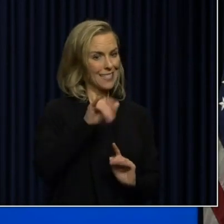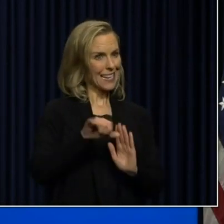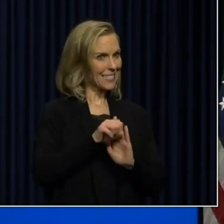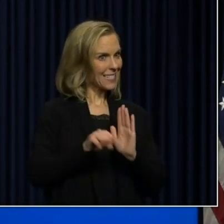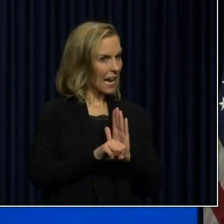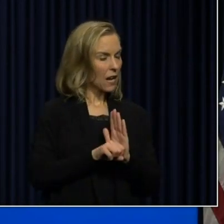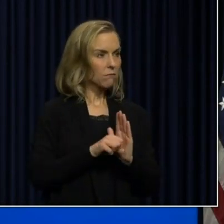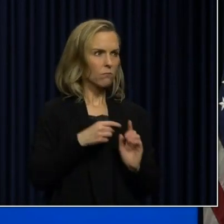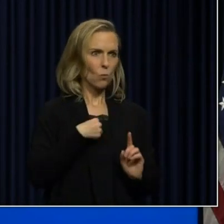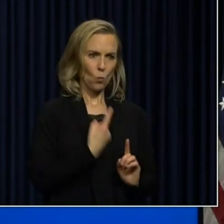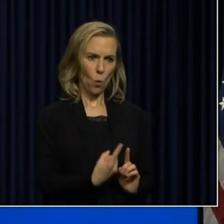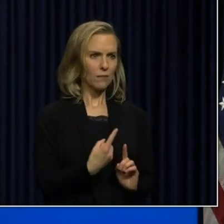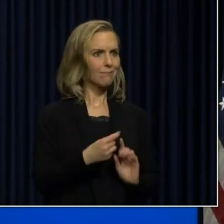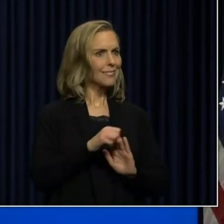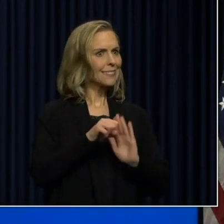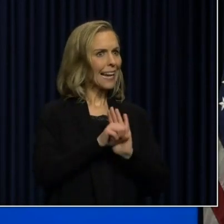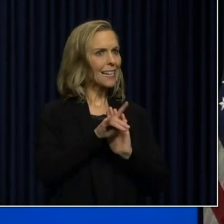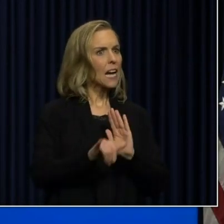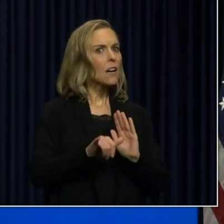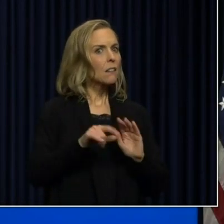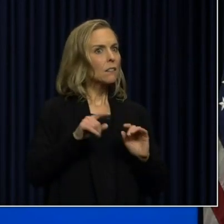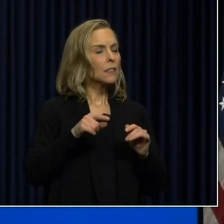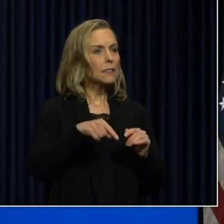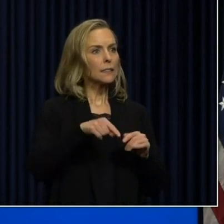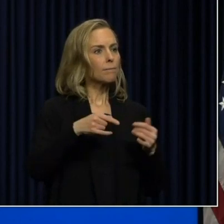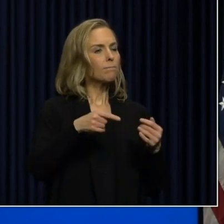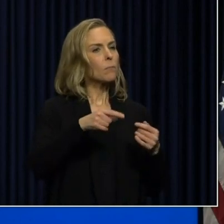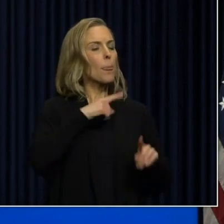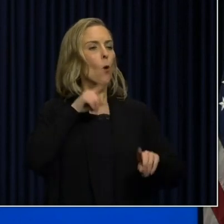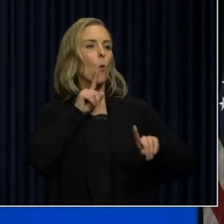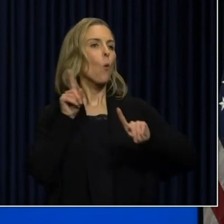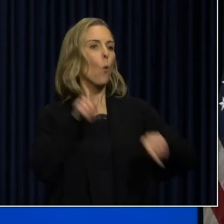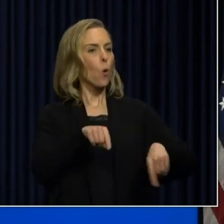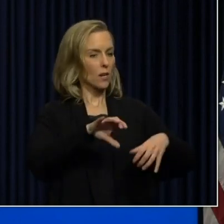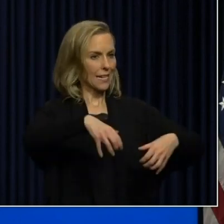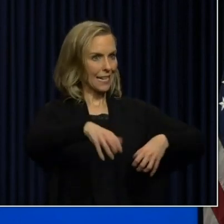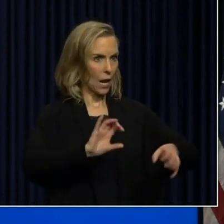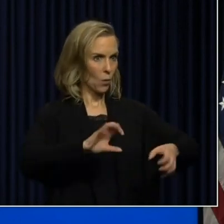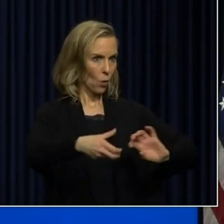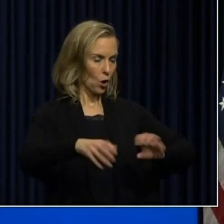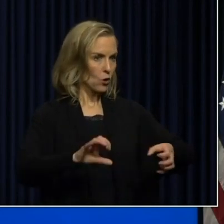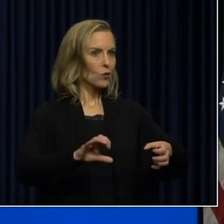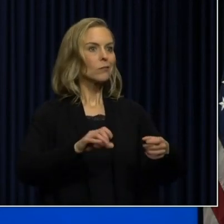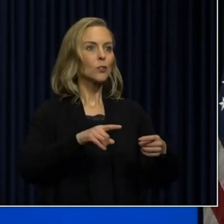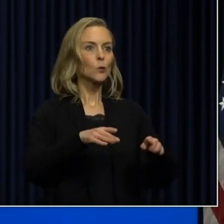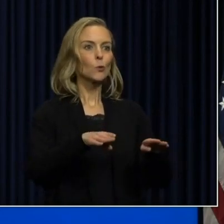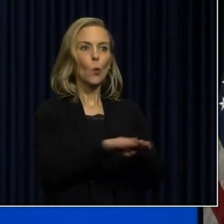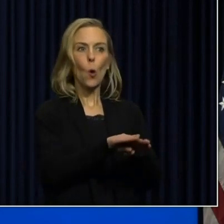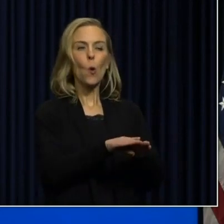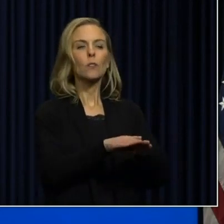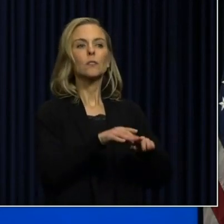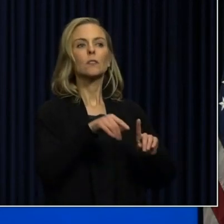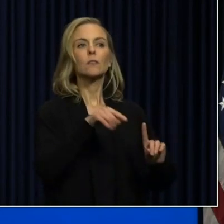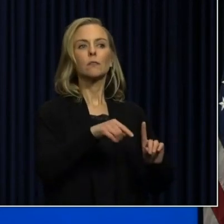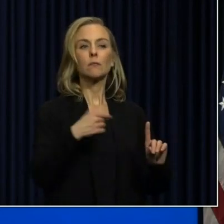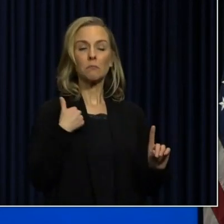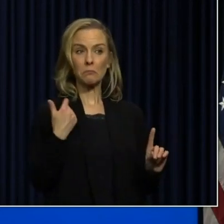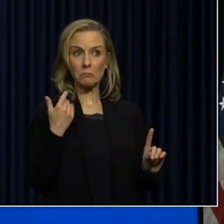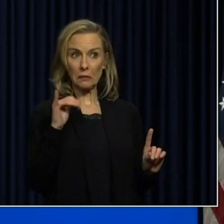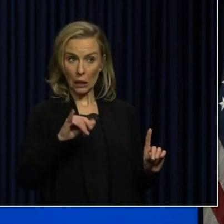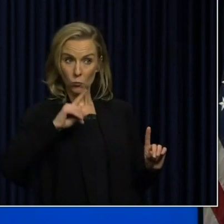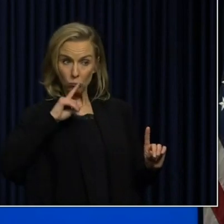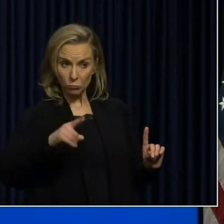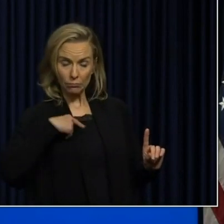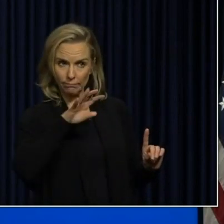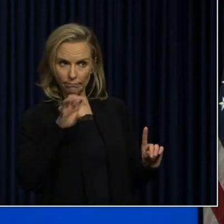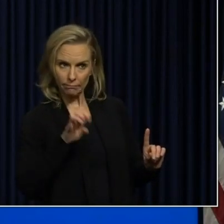where we have had orders that apply to it. I don't know that for a fact. I was